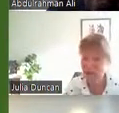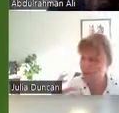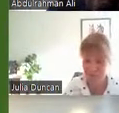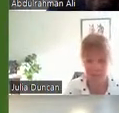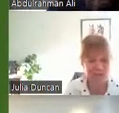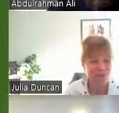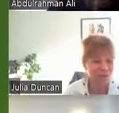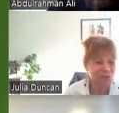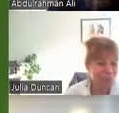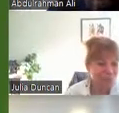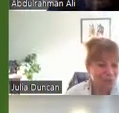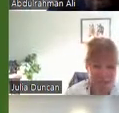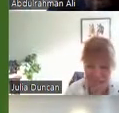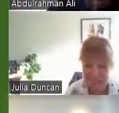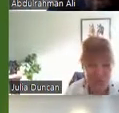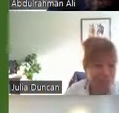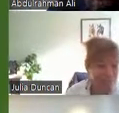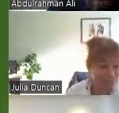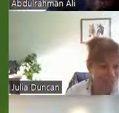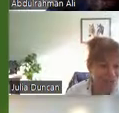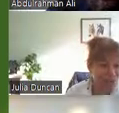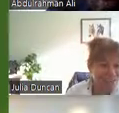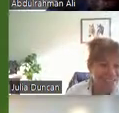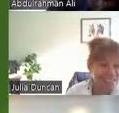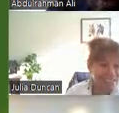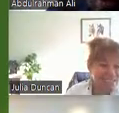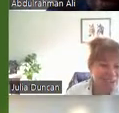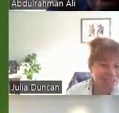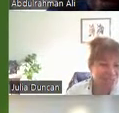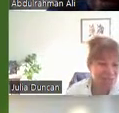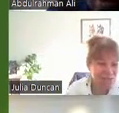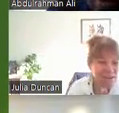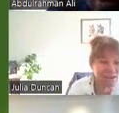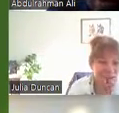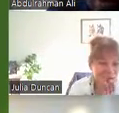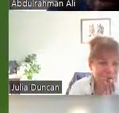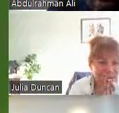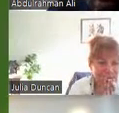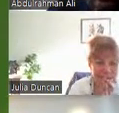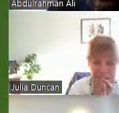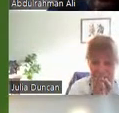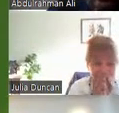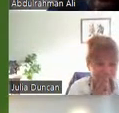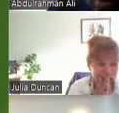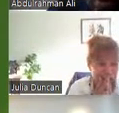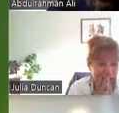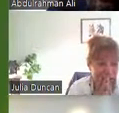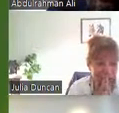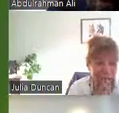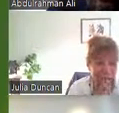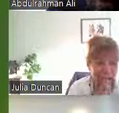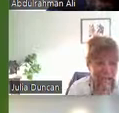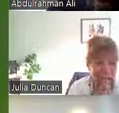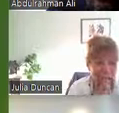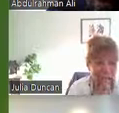how everything. So you can see I'm kind of rushing through trying to keep to time. So that I can't remember what's on the next slide now. If you